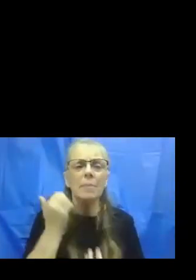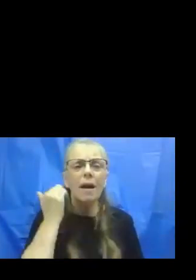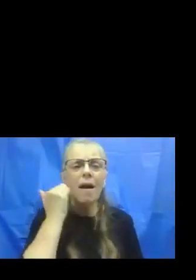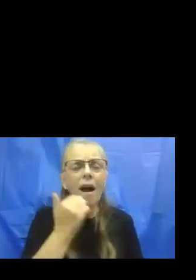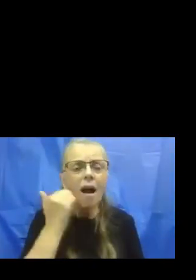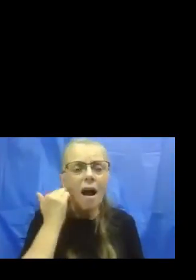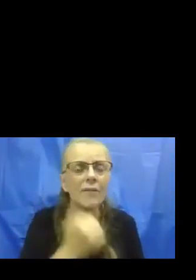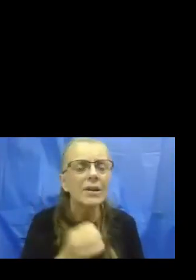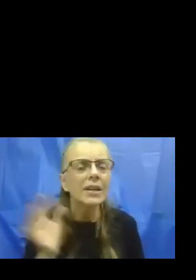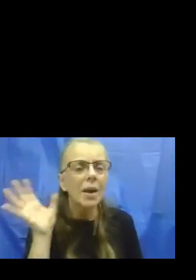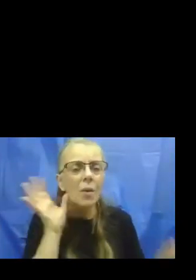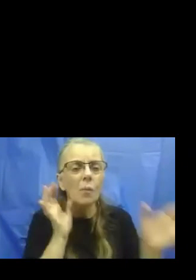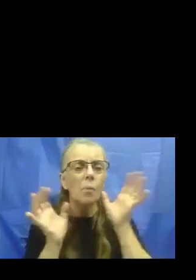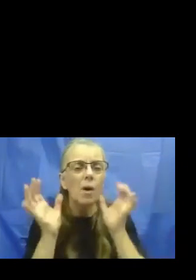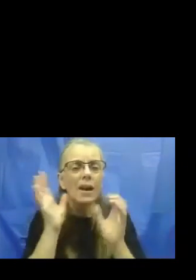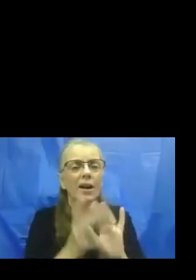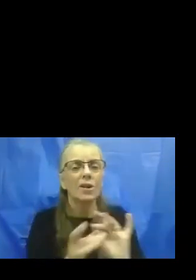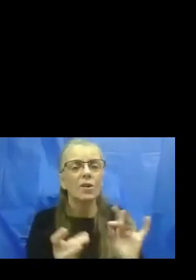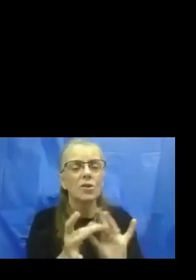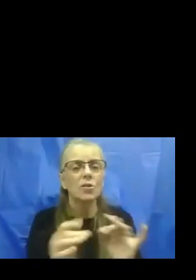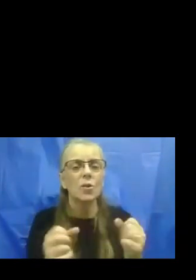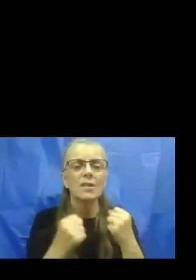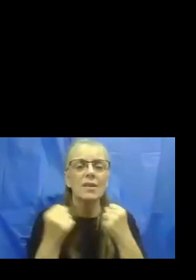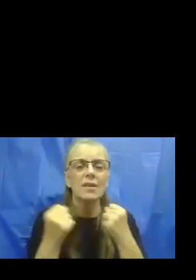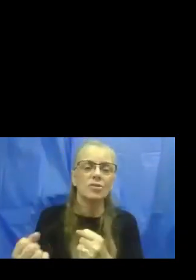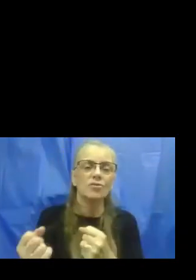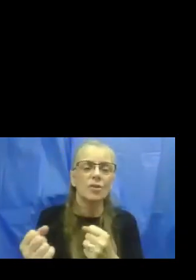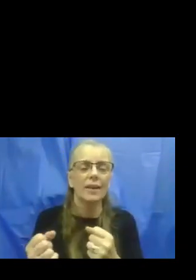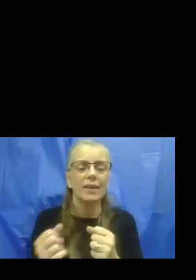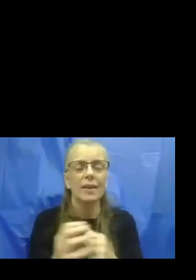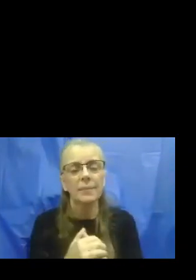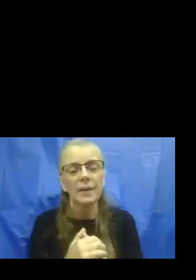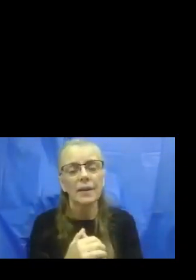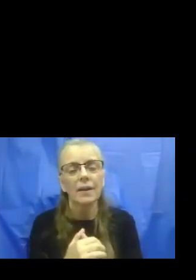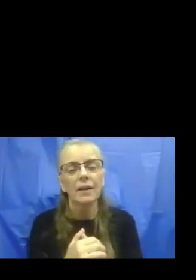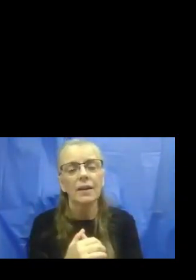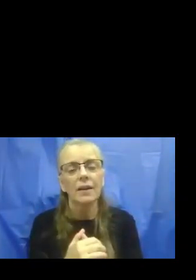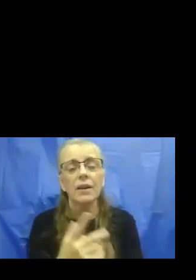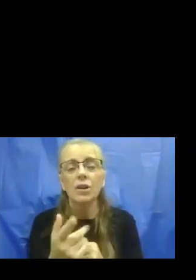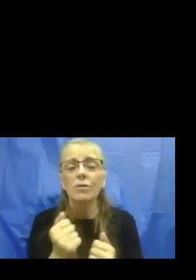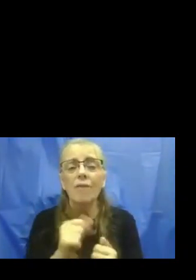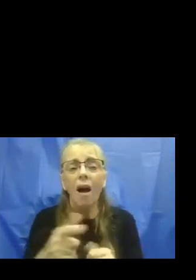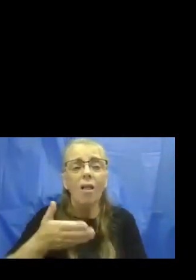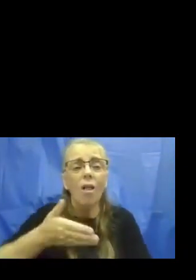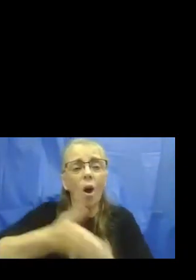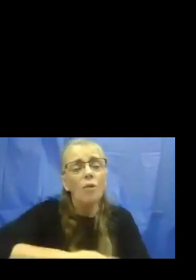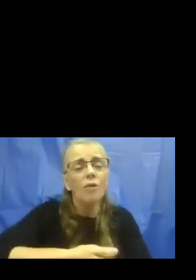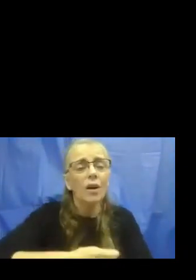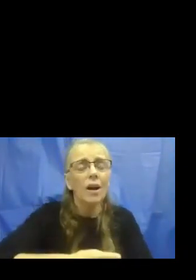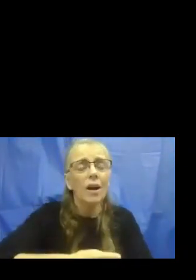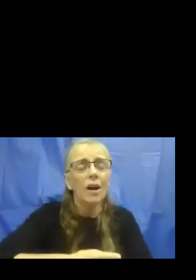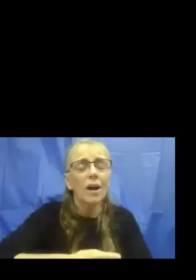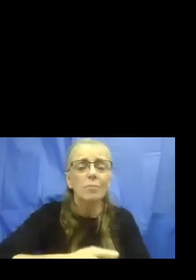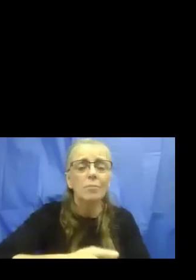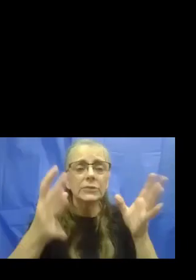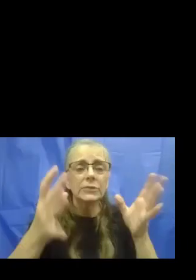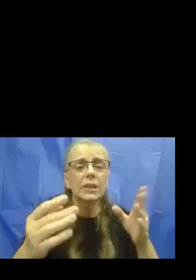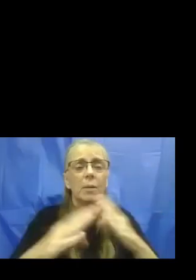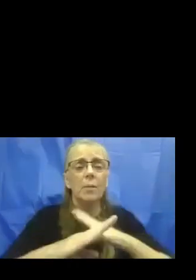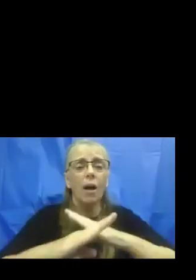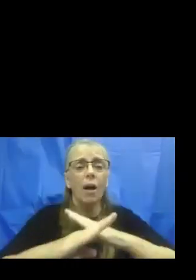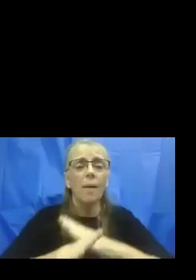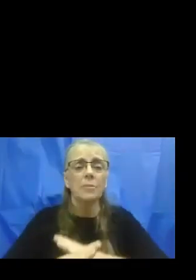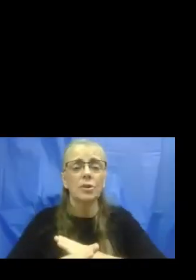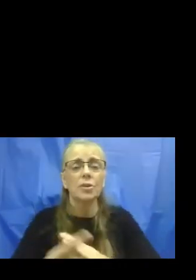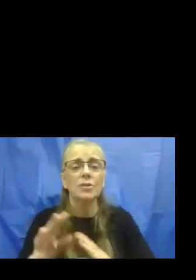You've each overcome incredible obstacles and accomplished so much. You've advocated for what's best for yourself and for your